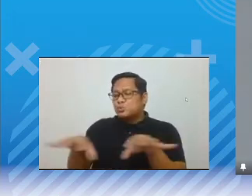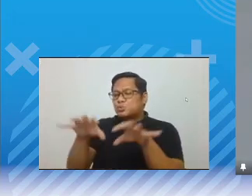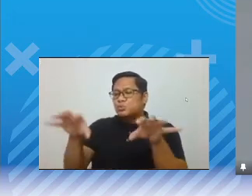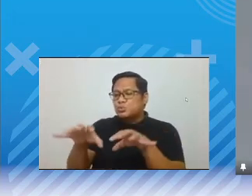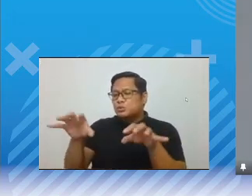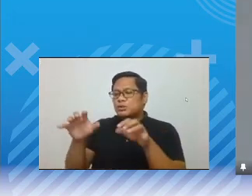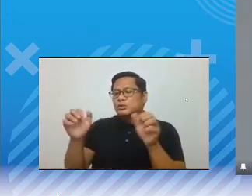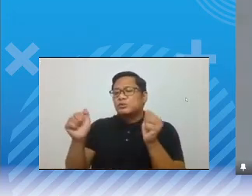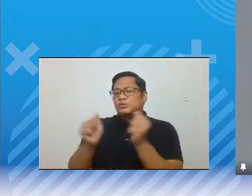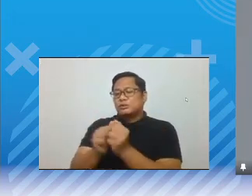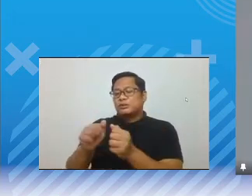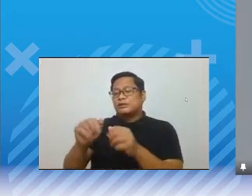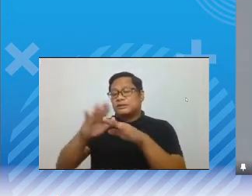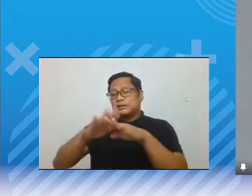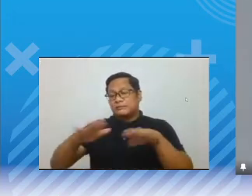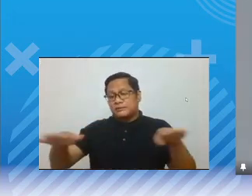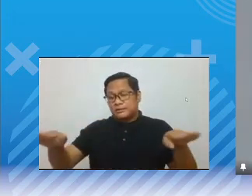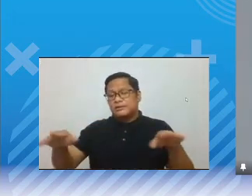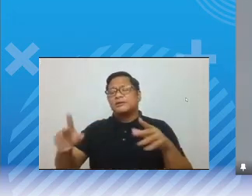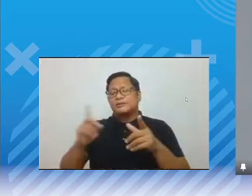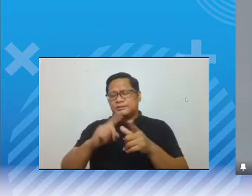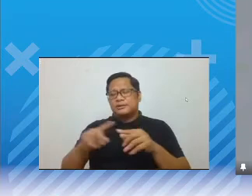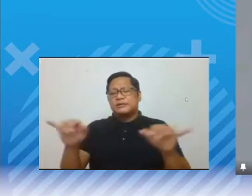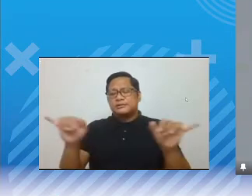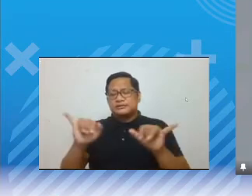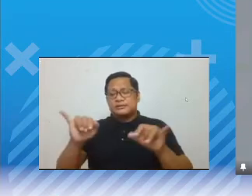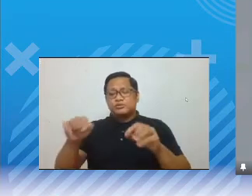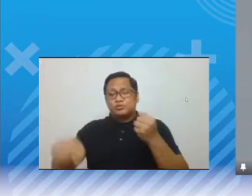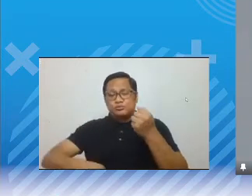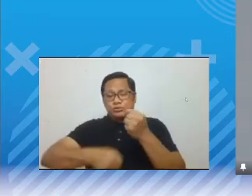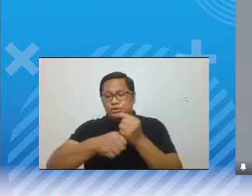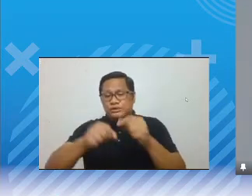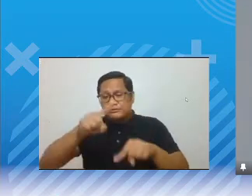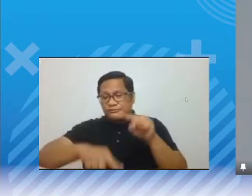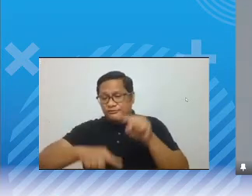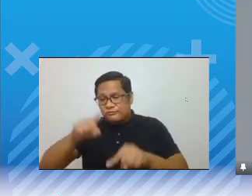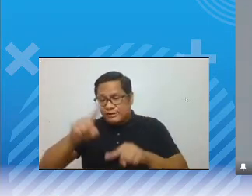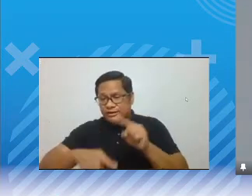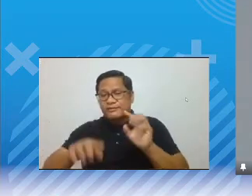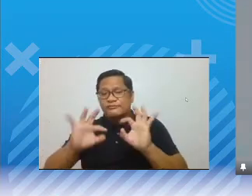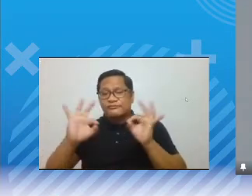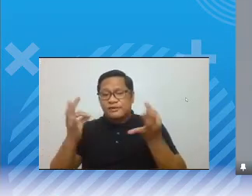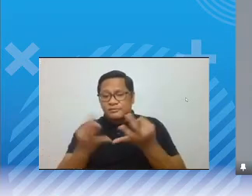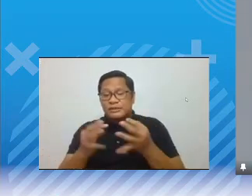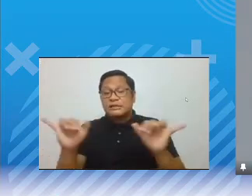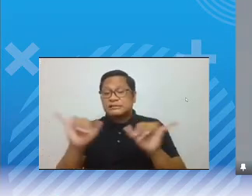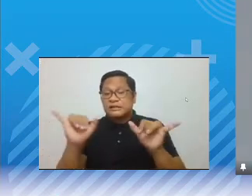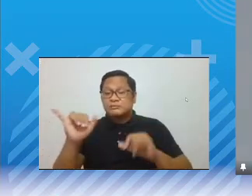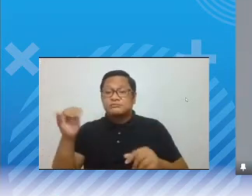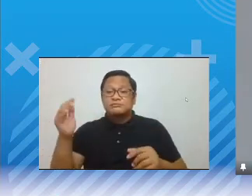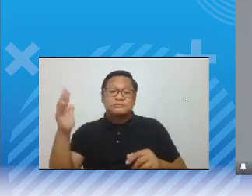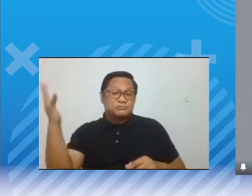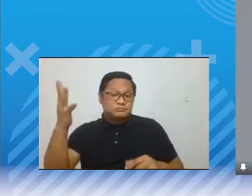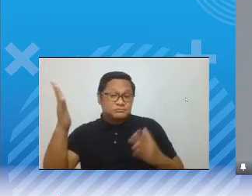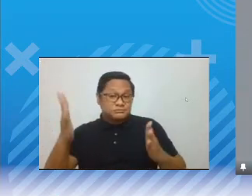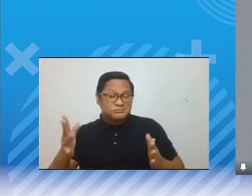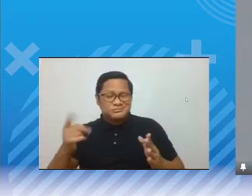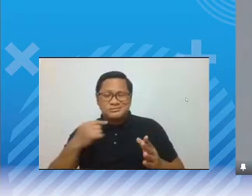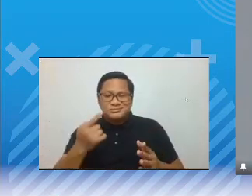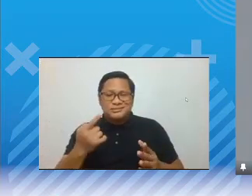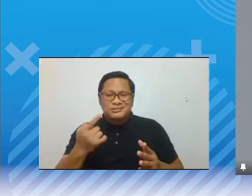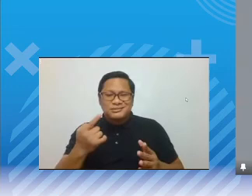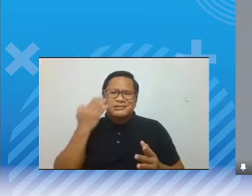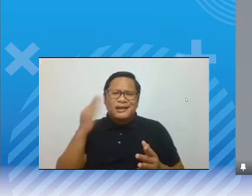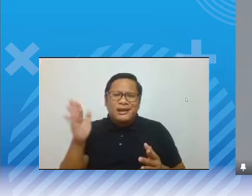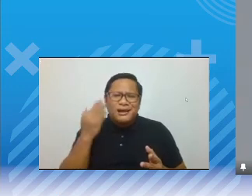need support from friends and families, just like what our speaker said, that sometimes you don't know which role